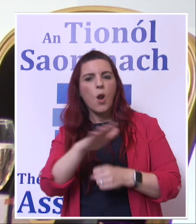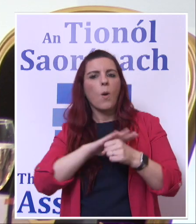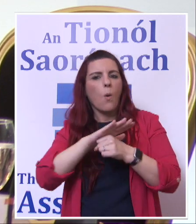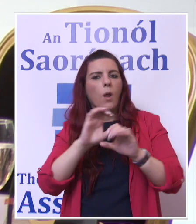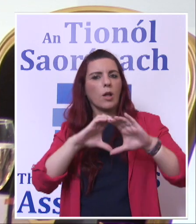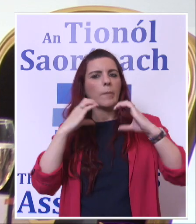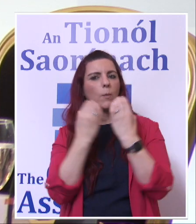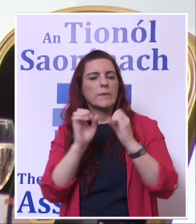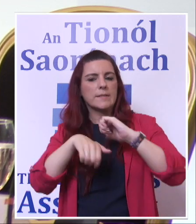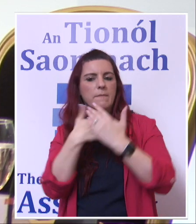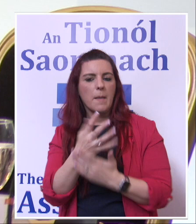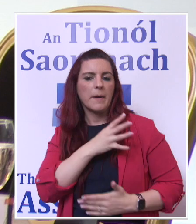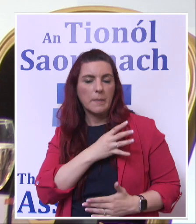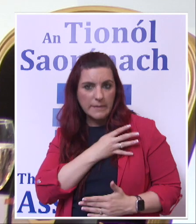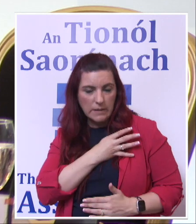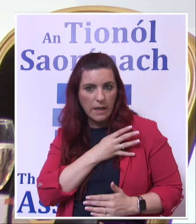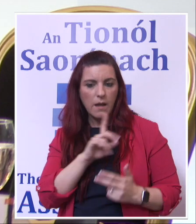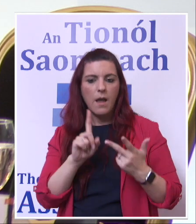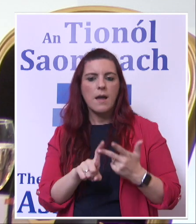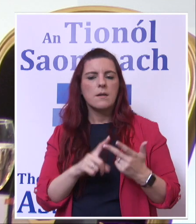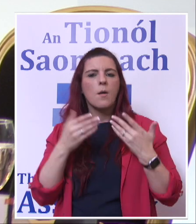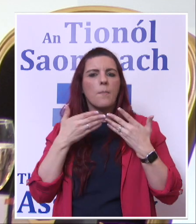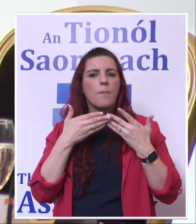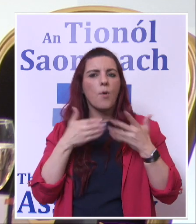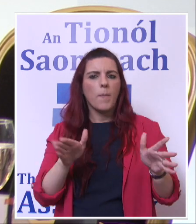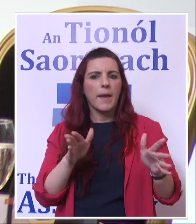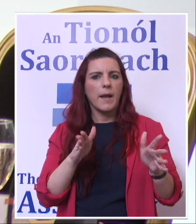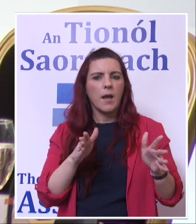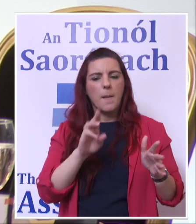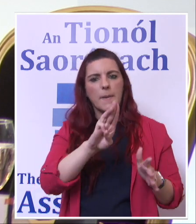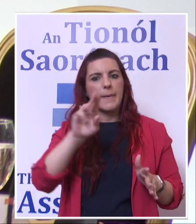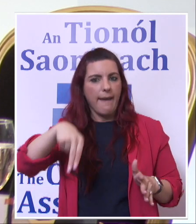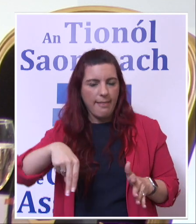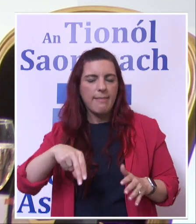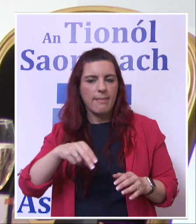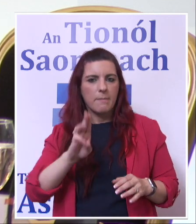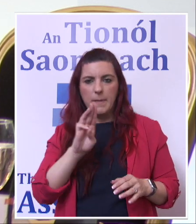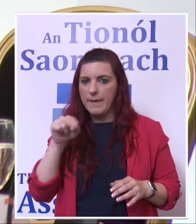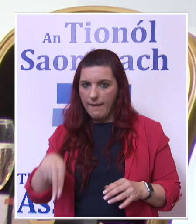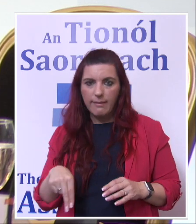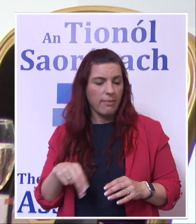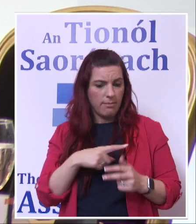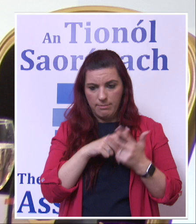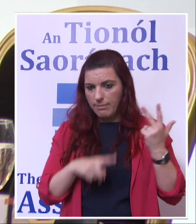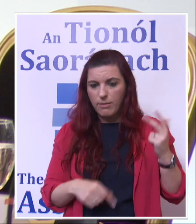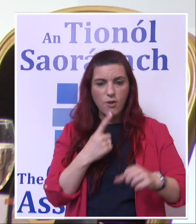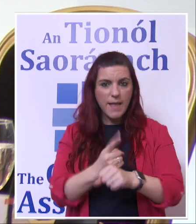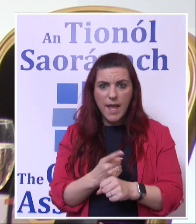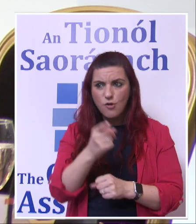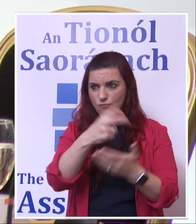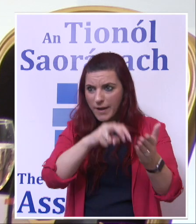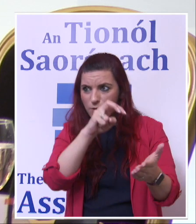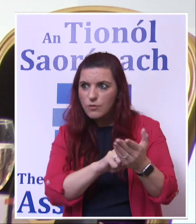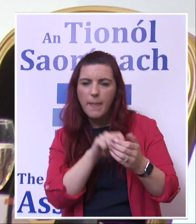be representing an organisation there, and the Public Participation Network. It's out there. Sign up to it, and then